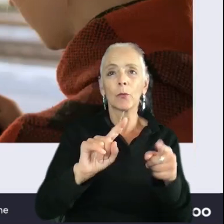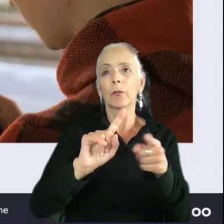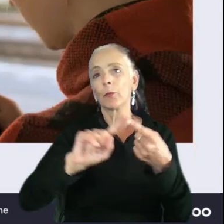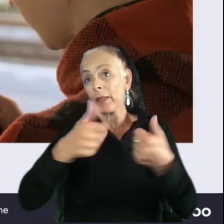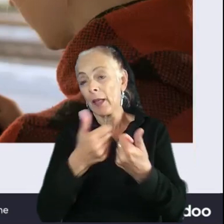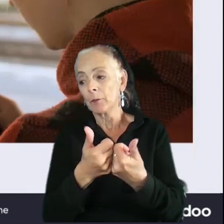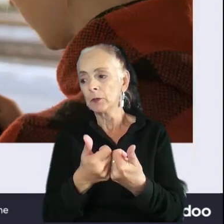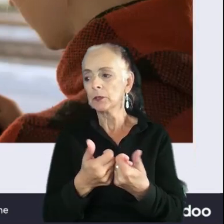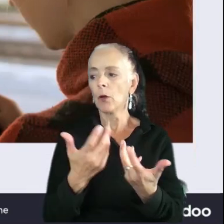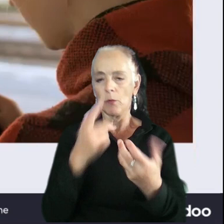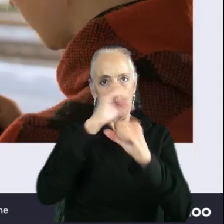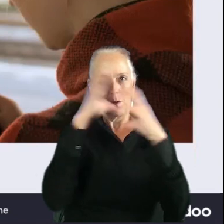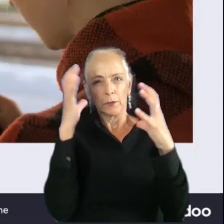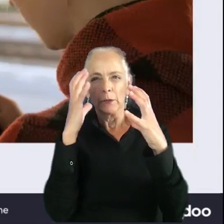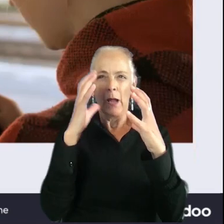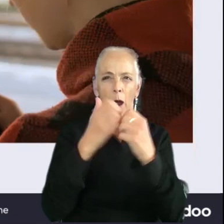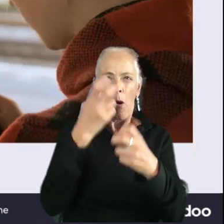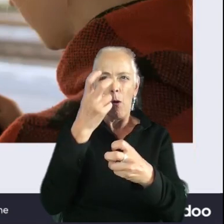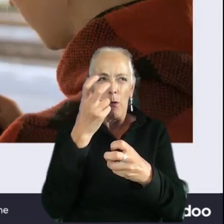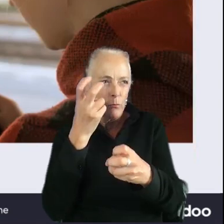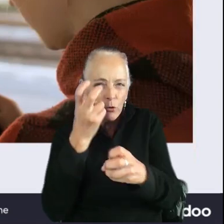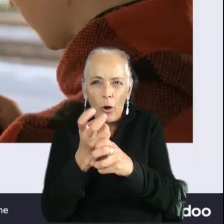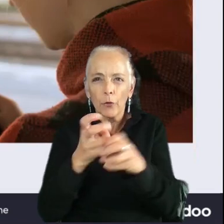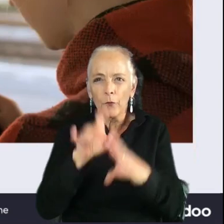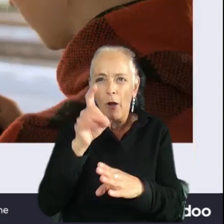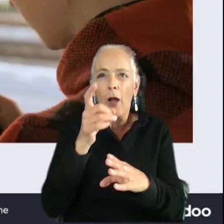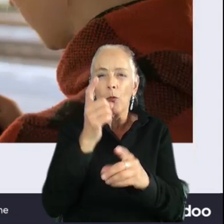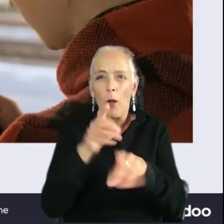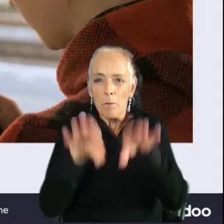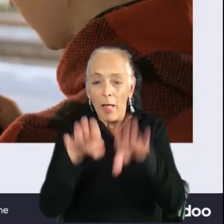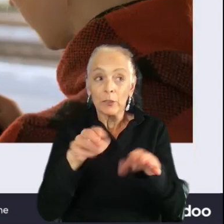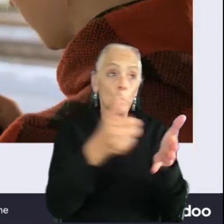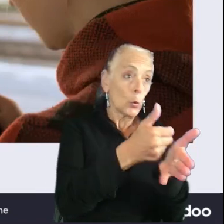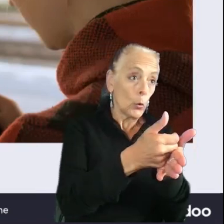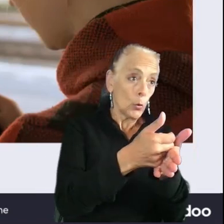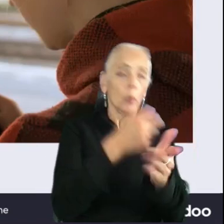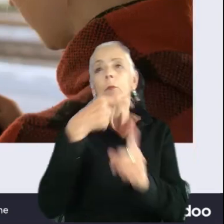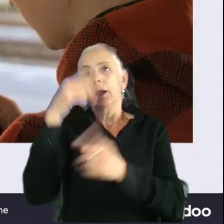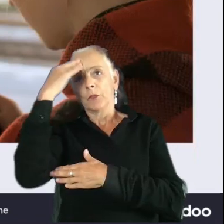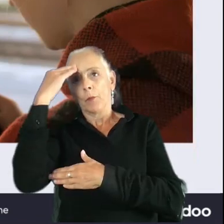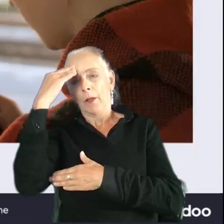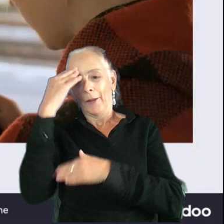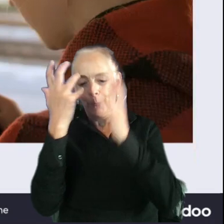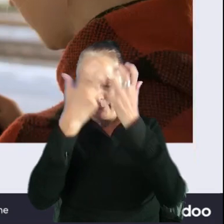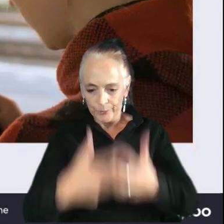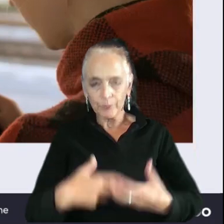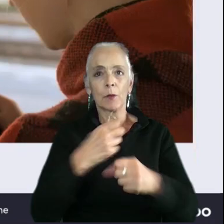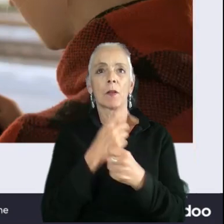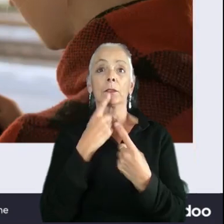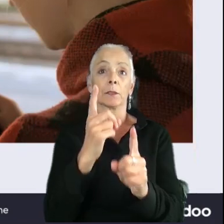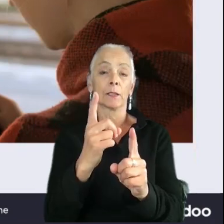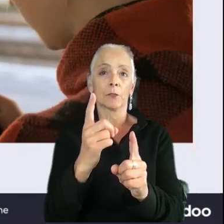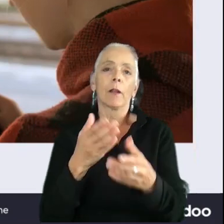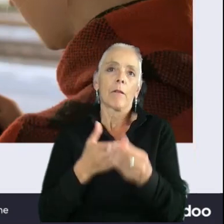it is to find the right balance between new and familiar to create a success, and how to guide them smoothly